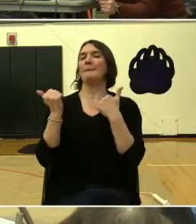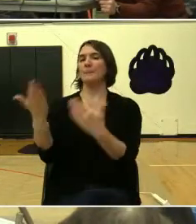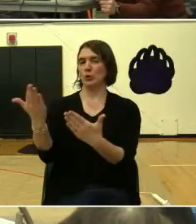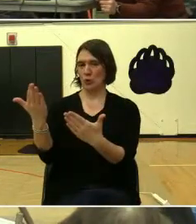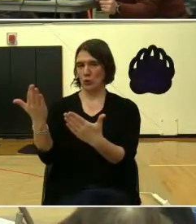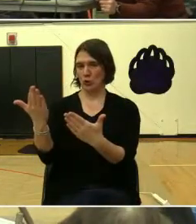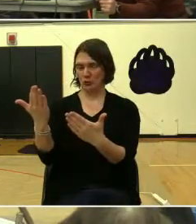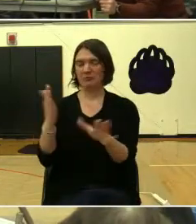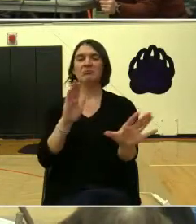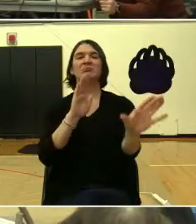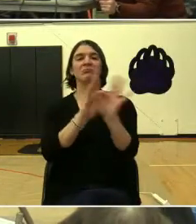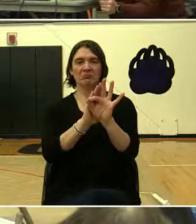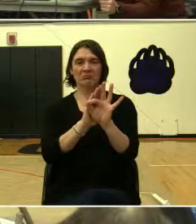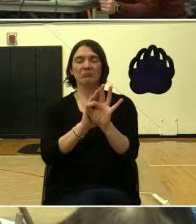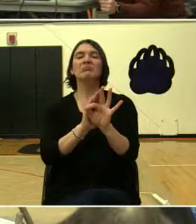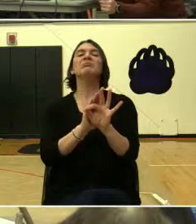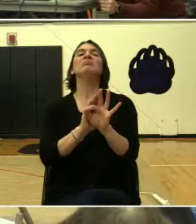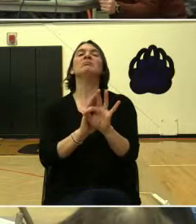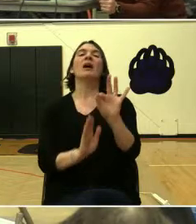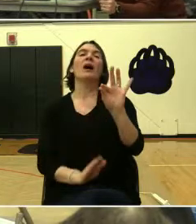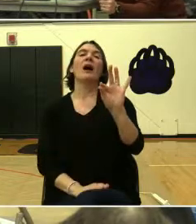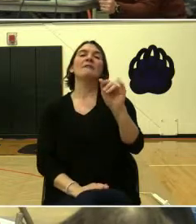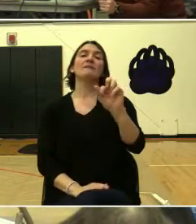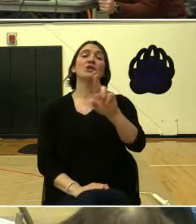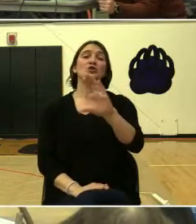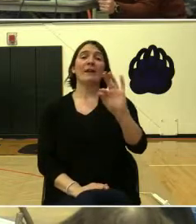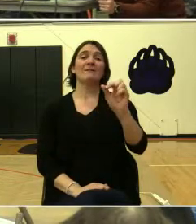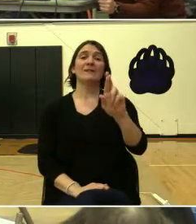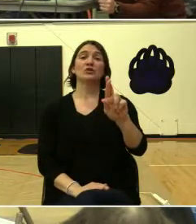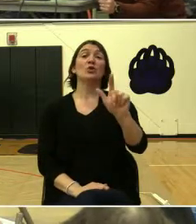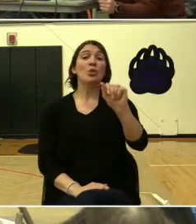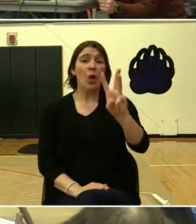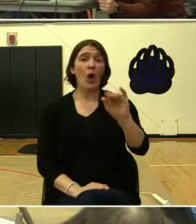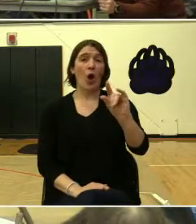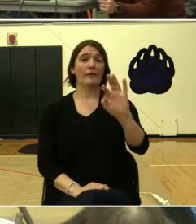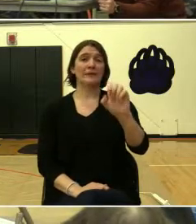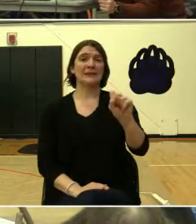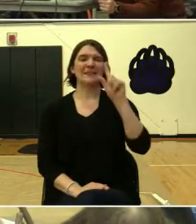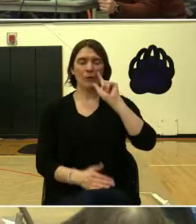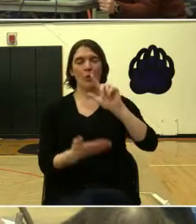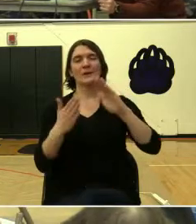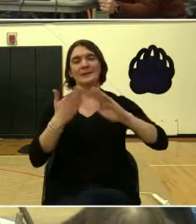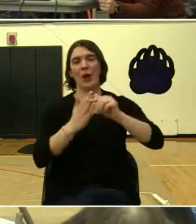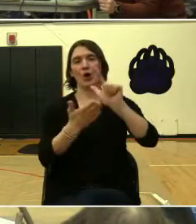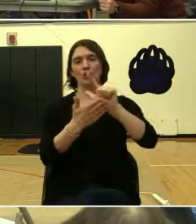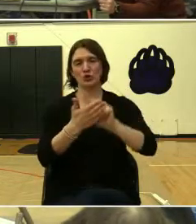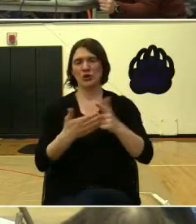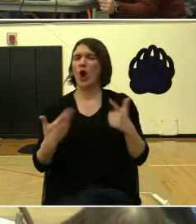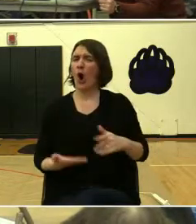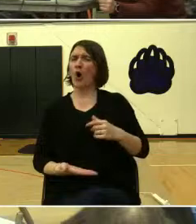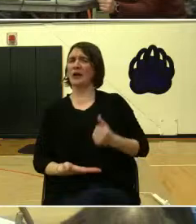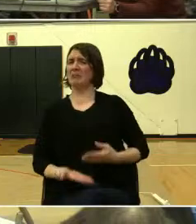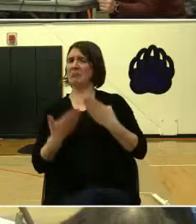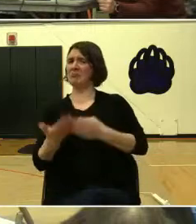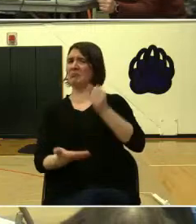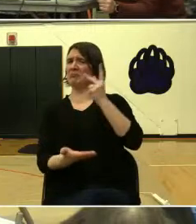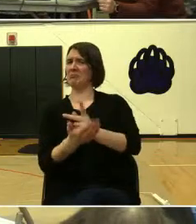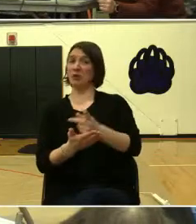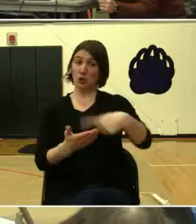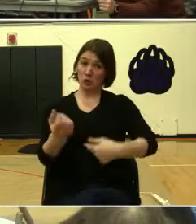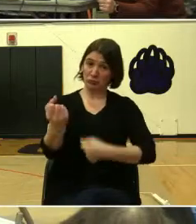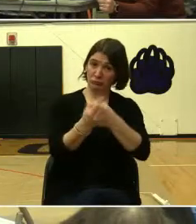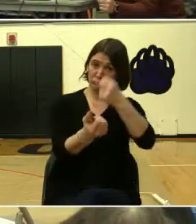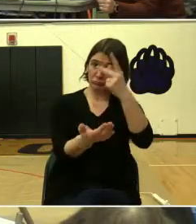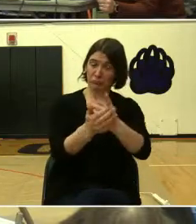that the appointment of the firm of Fisher and Fisher law offices PC as Town attorney be ratified approved and confirmed for the